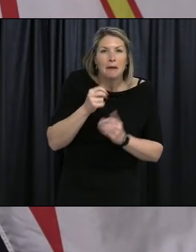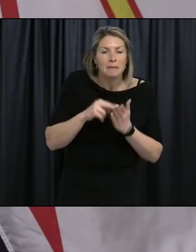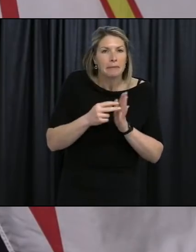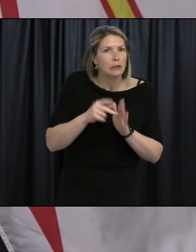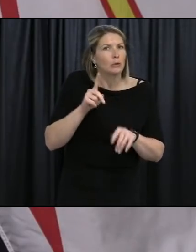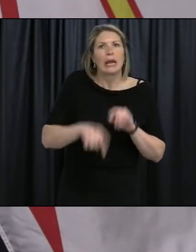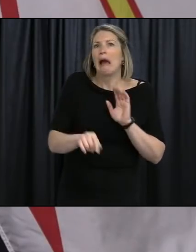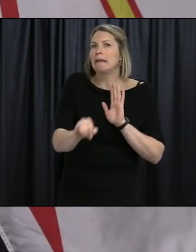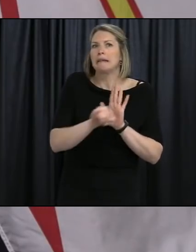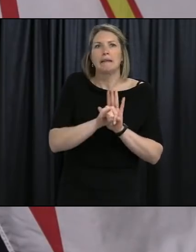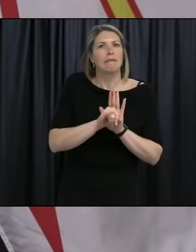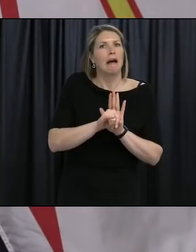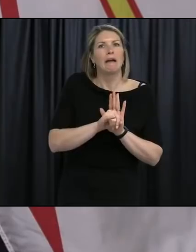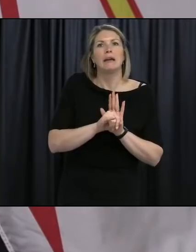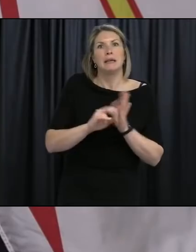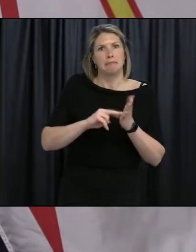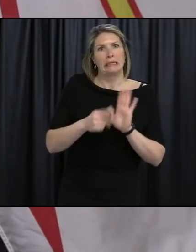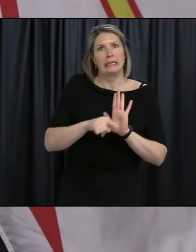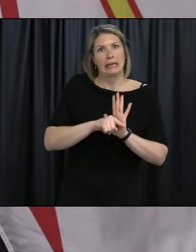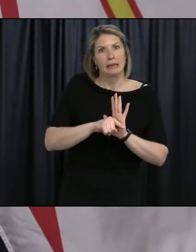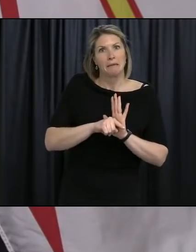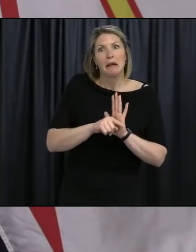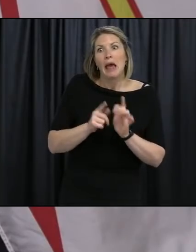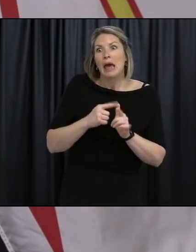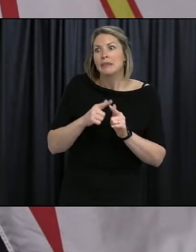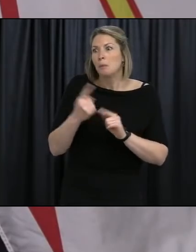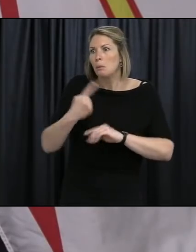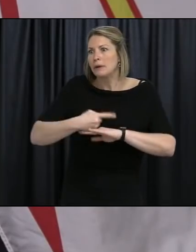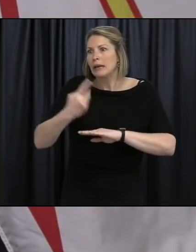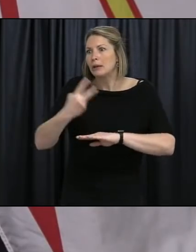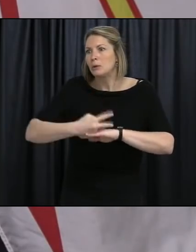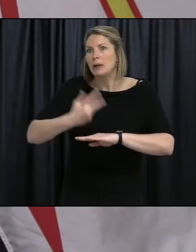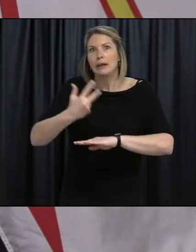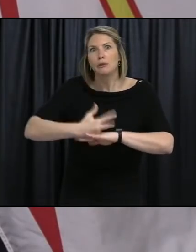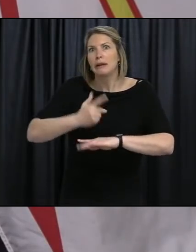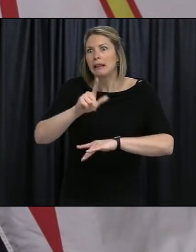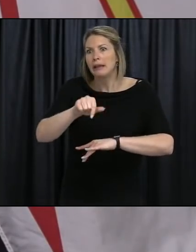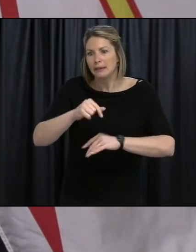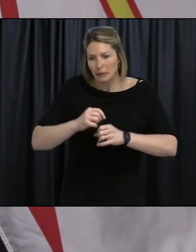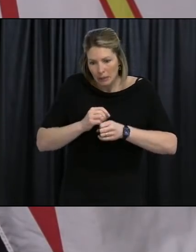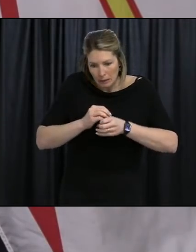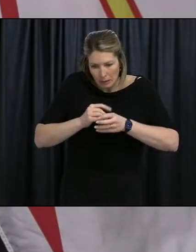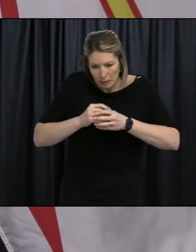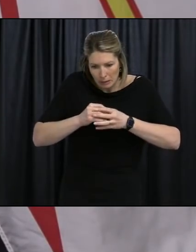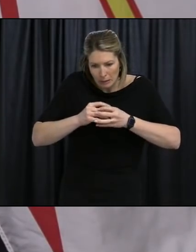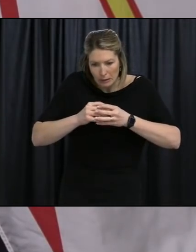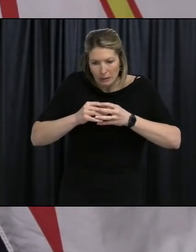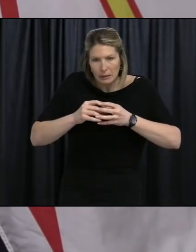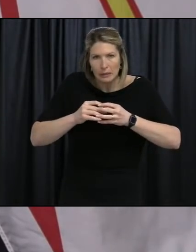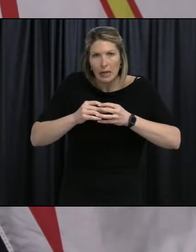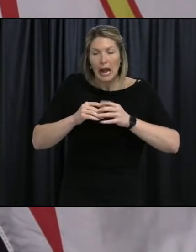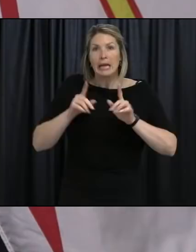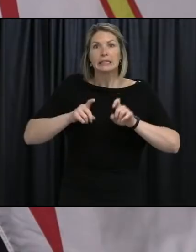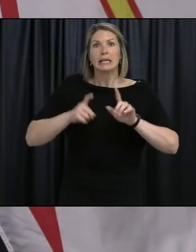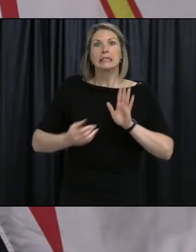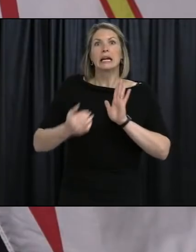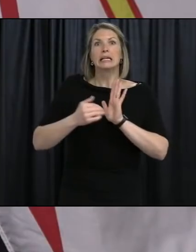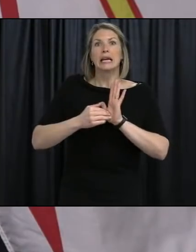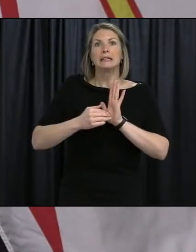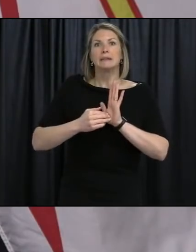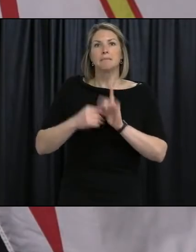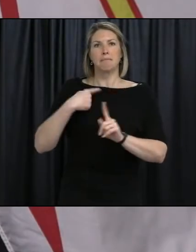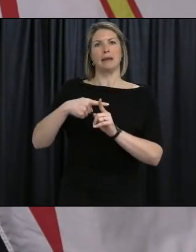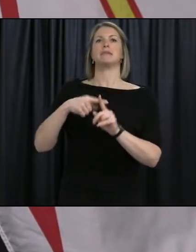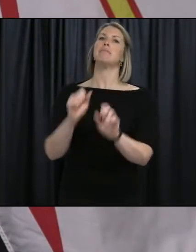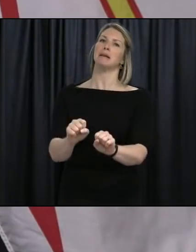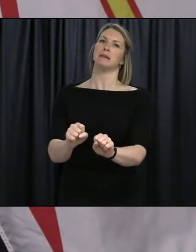for the test to detect it. If the swab is taken early in the course of the illness, it could be a false negative. A negative test is